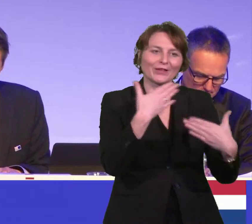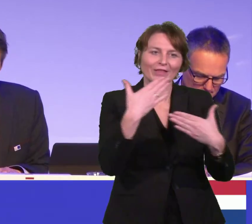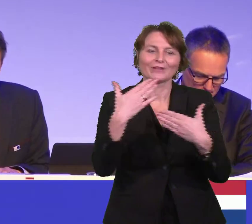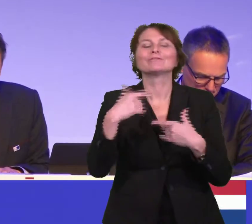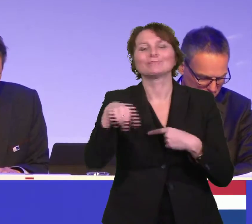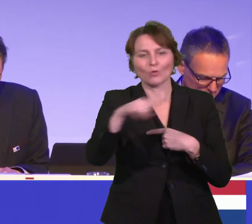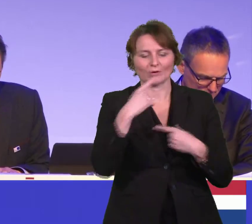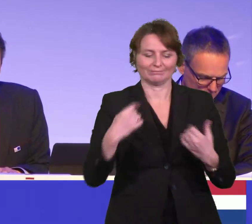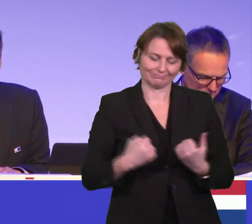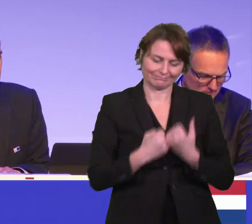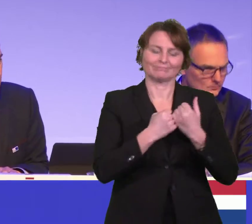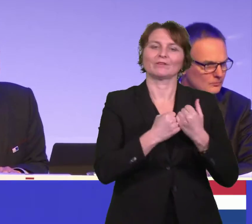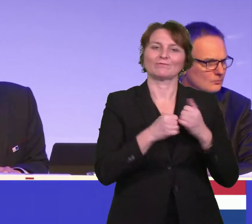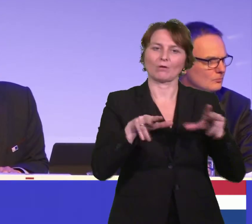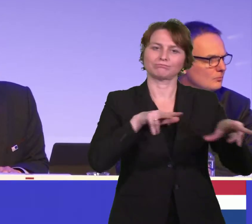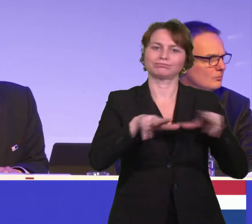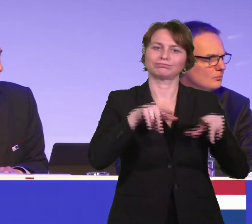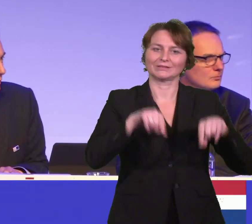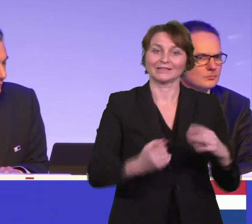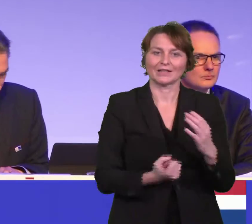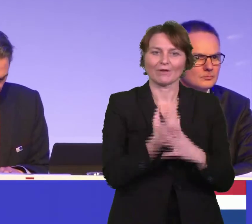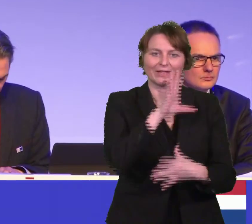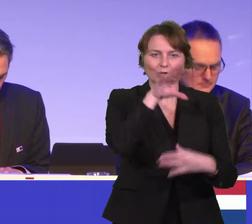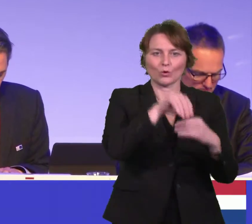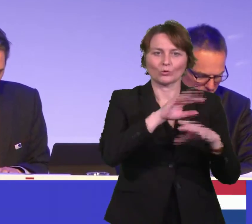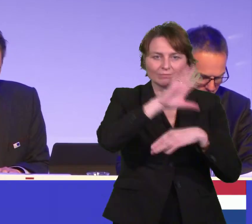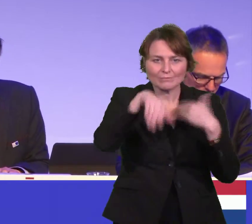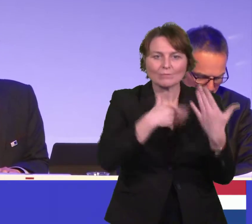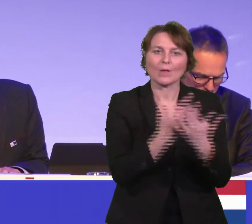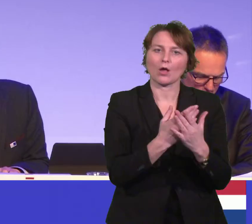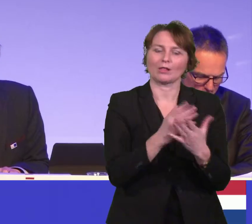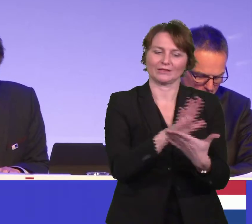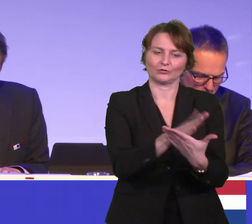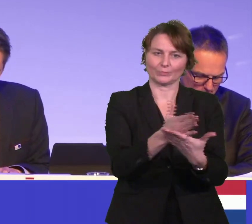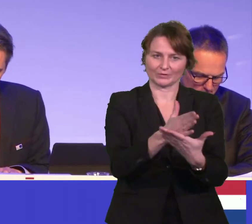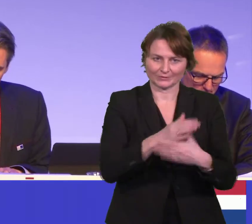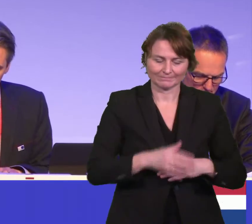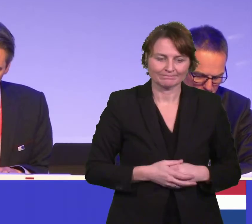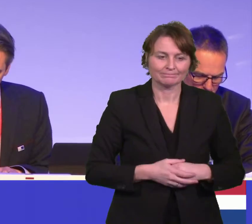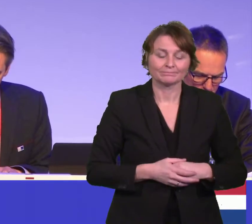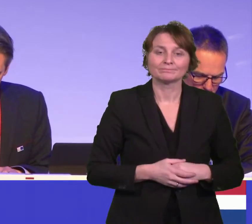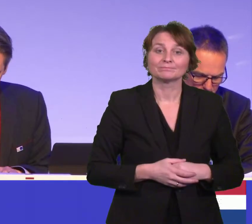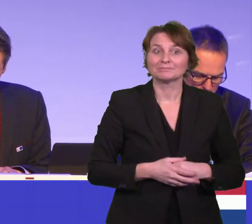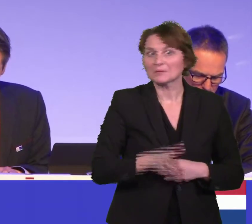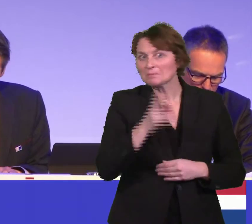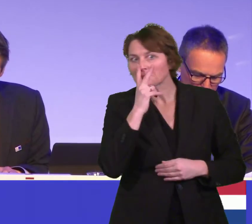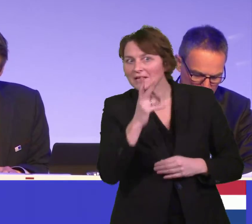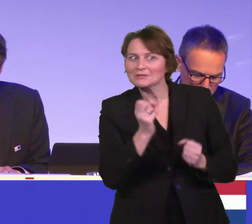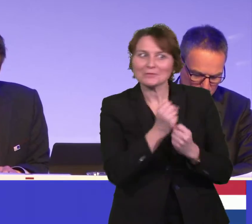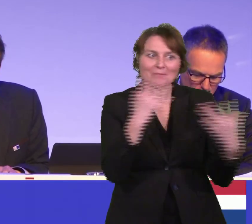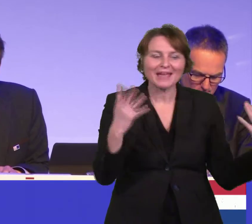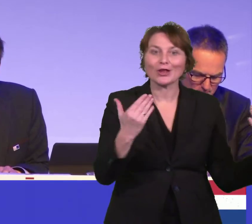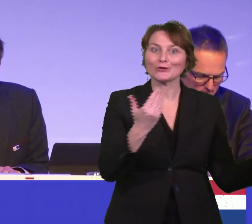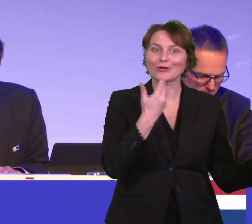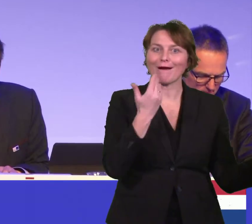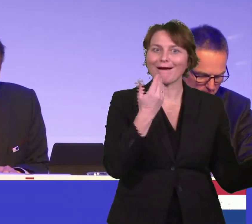organizing this event, including all interpreters. You might have noticed a lot of enthusiastic youngsters